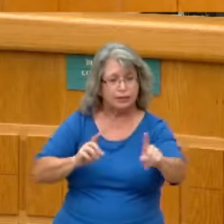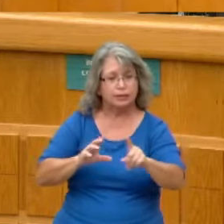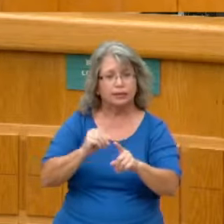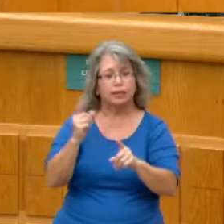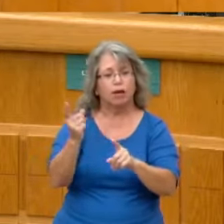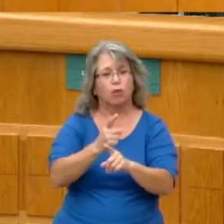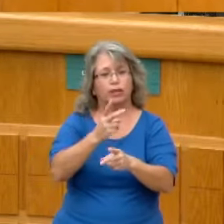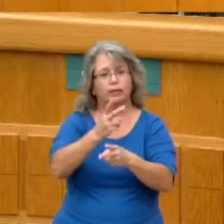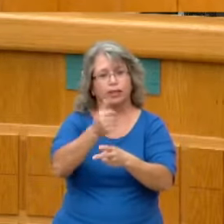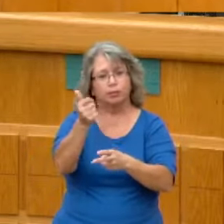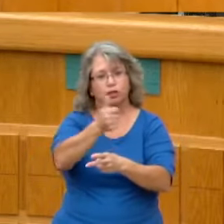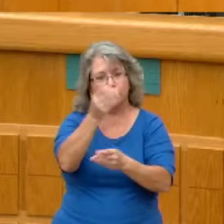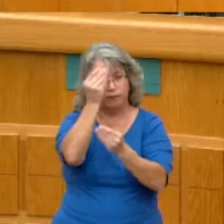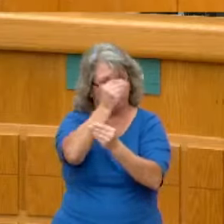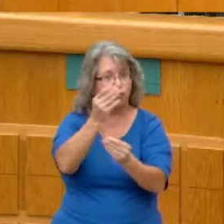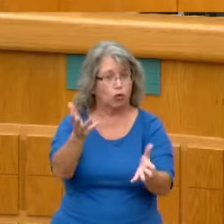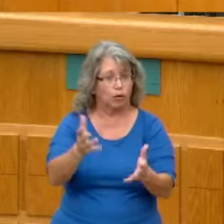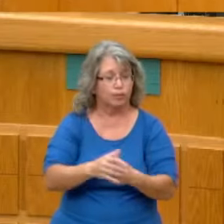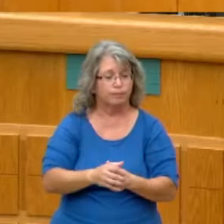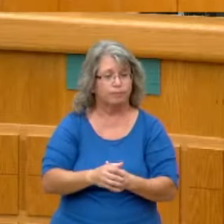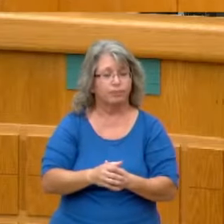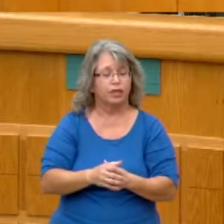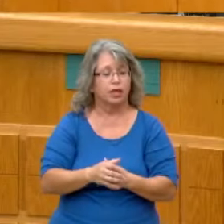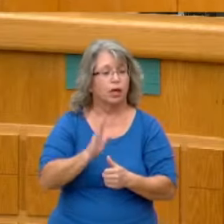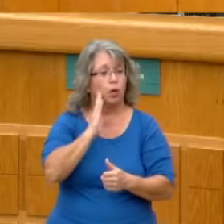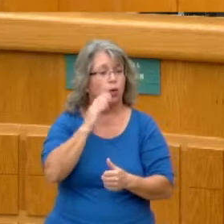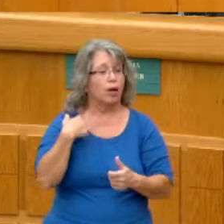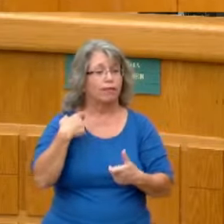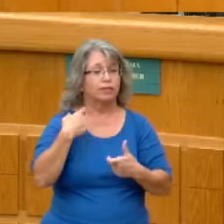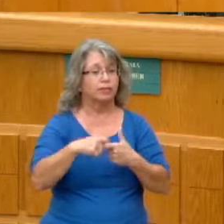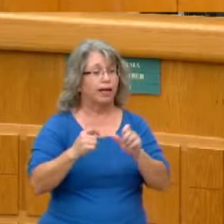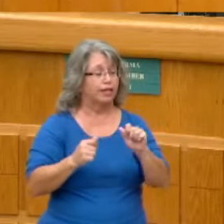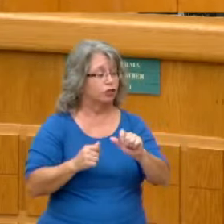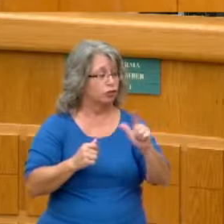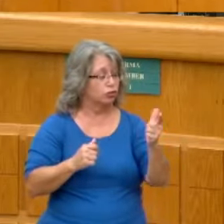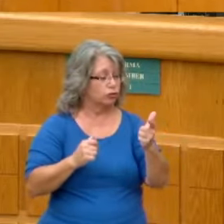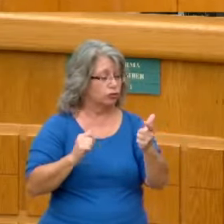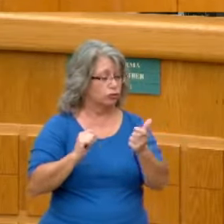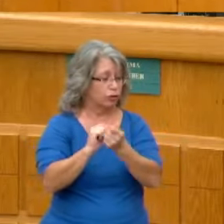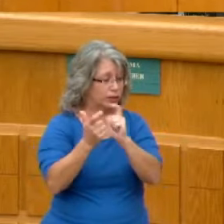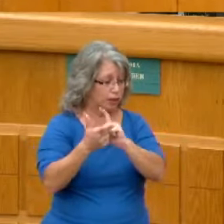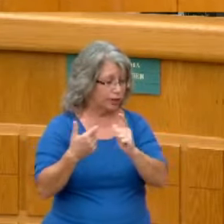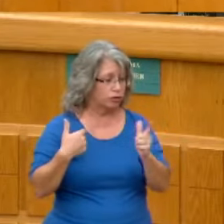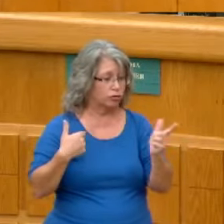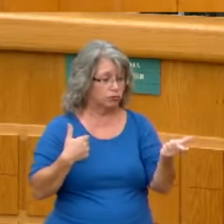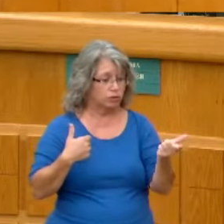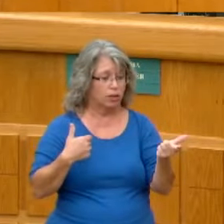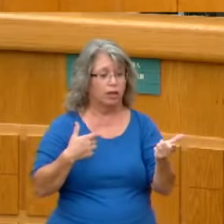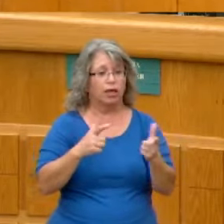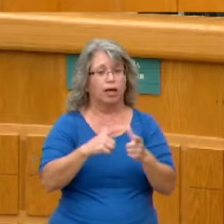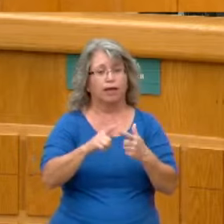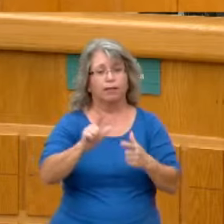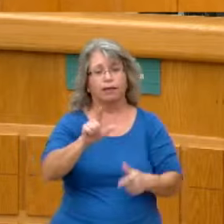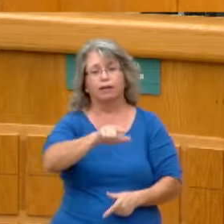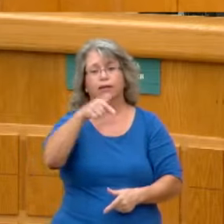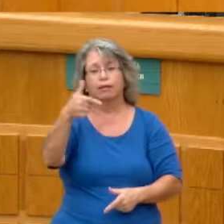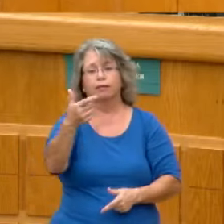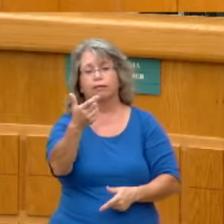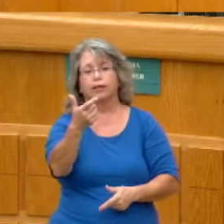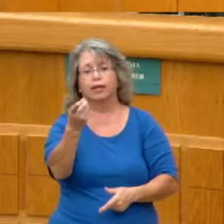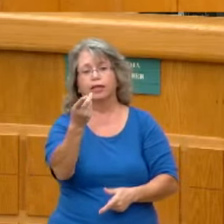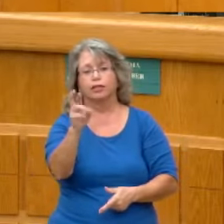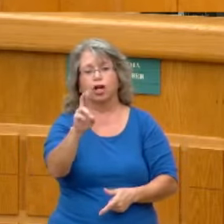I'm going to turn it over to Gabby for a translation, and then we will turn it over to Dr. Bird from Texas A&M for some